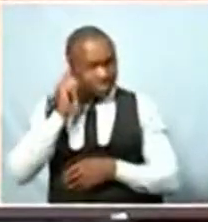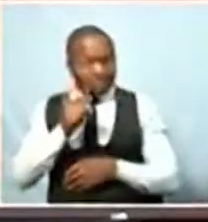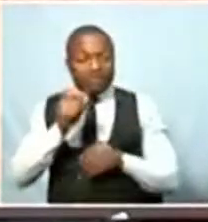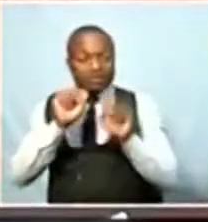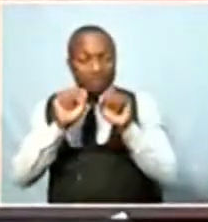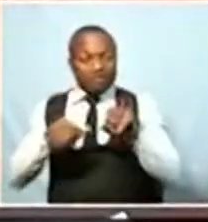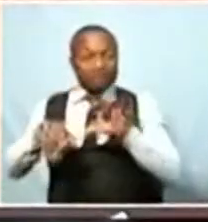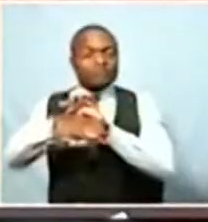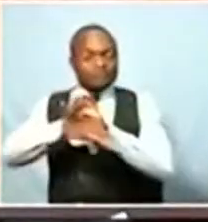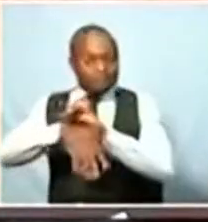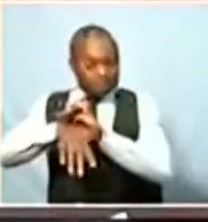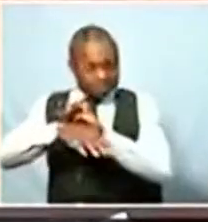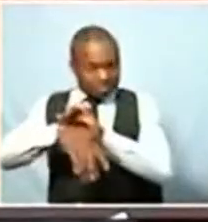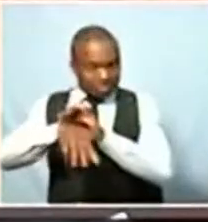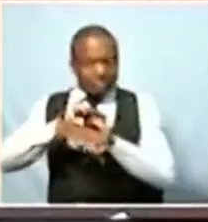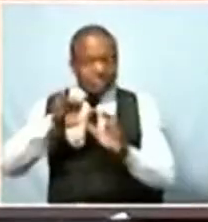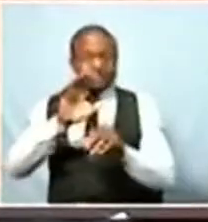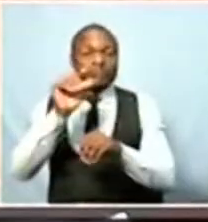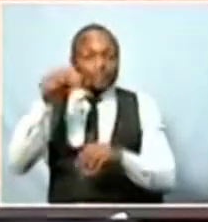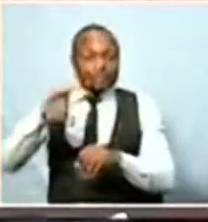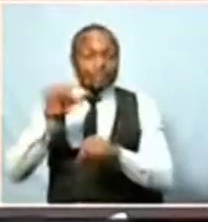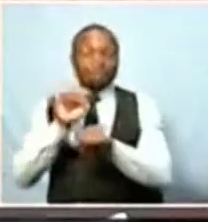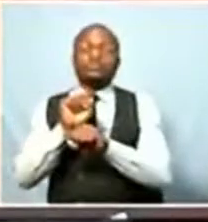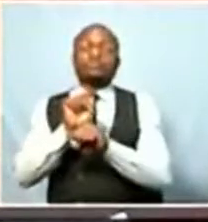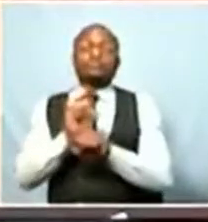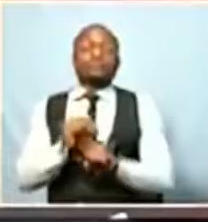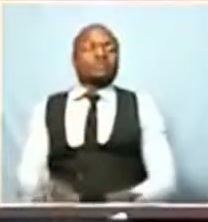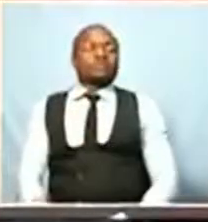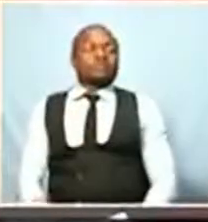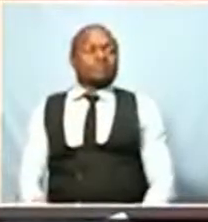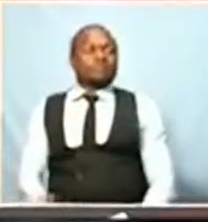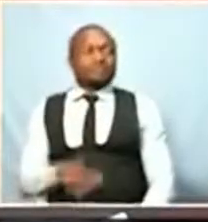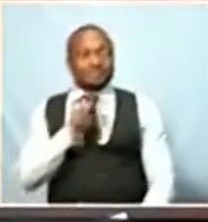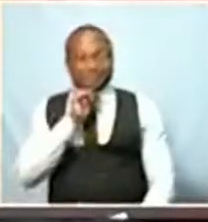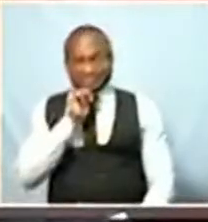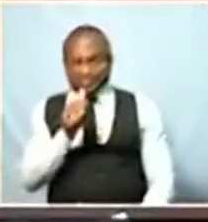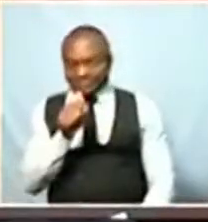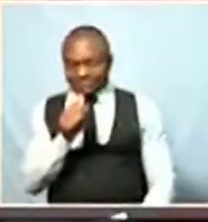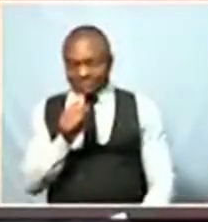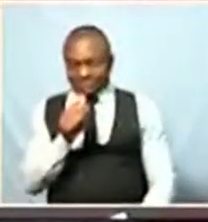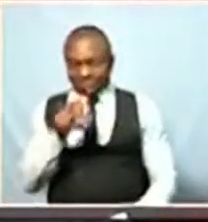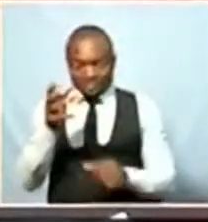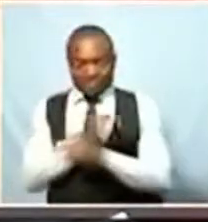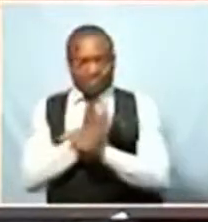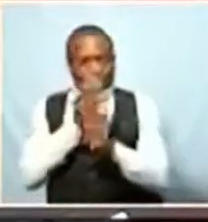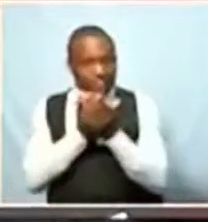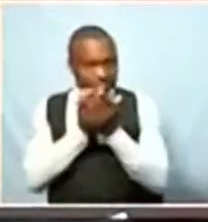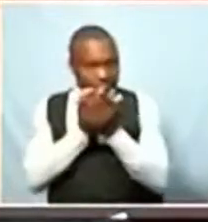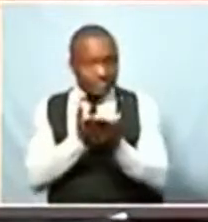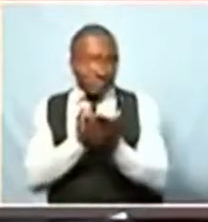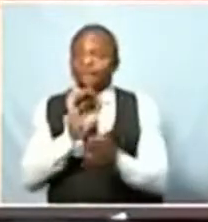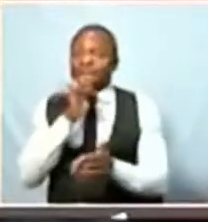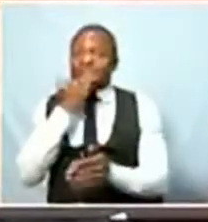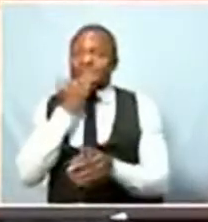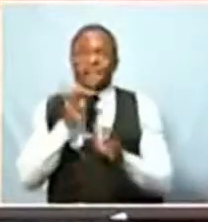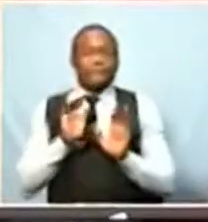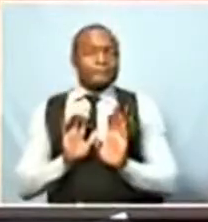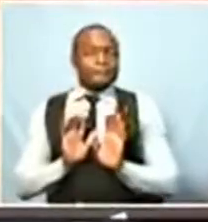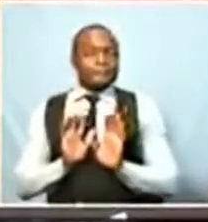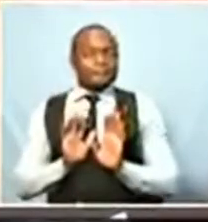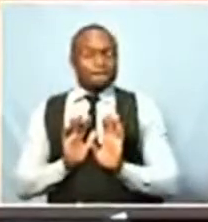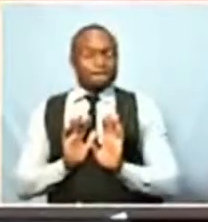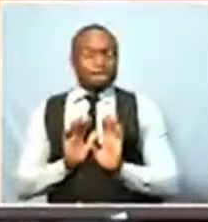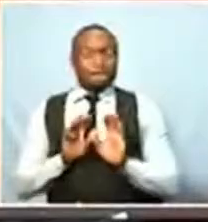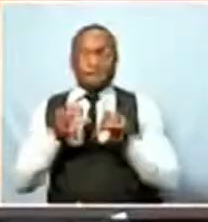compromise, your quality of work. Now, don't get the submissions wrong.